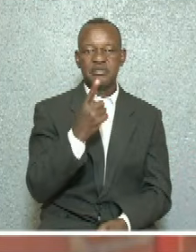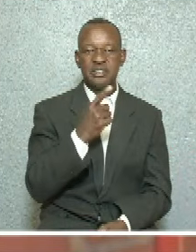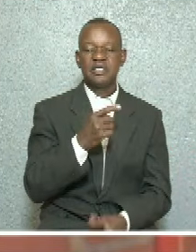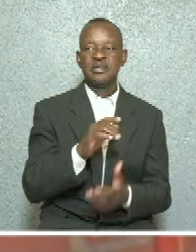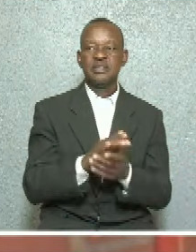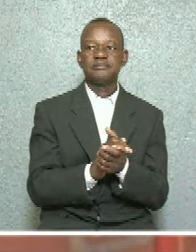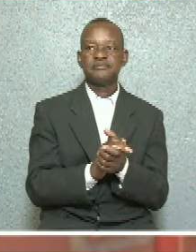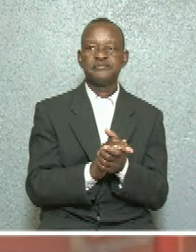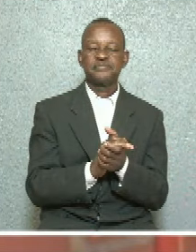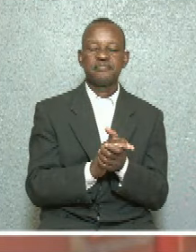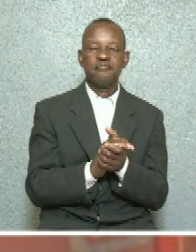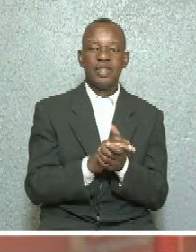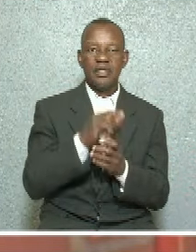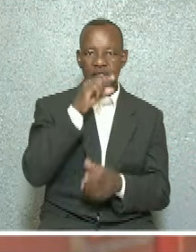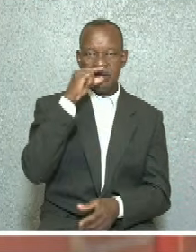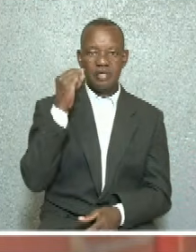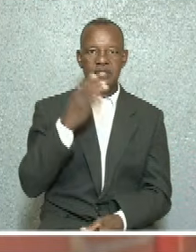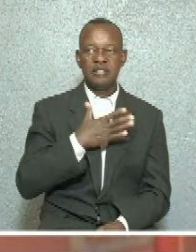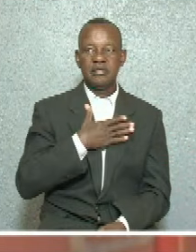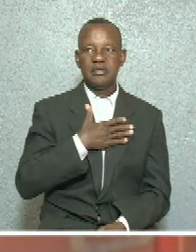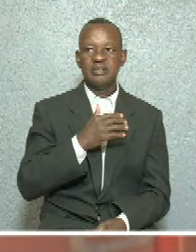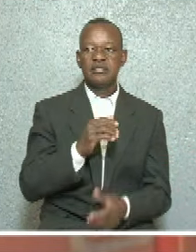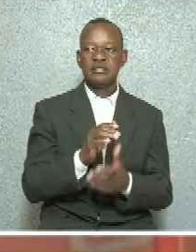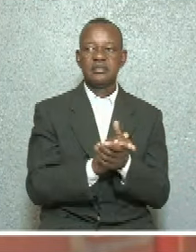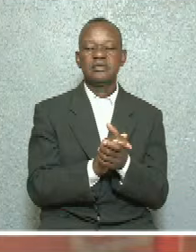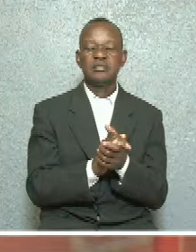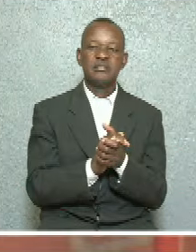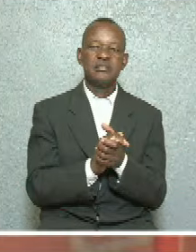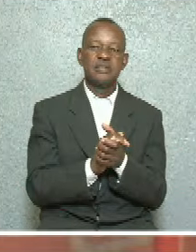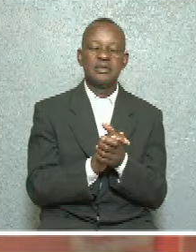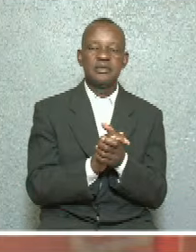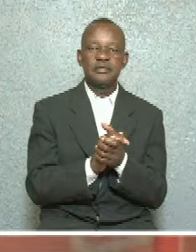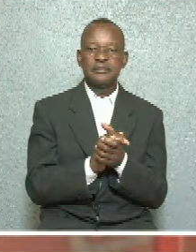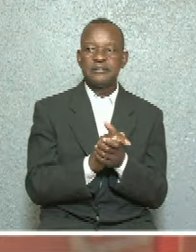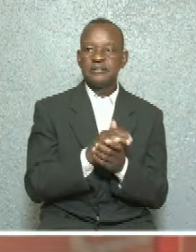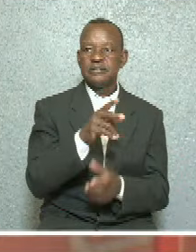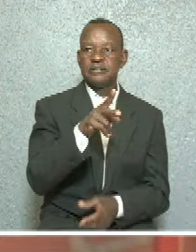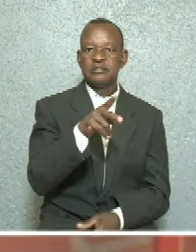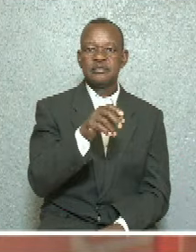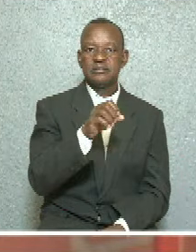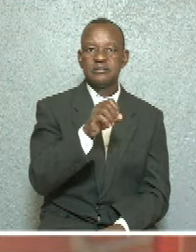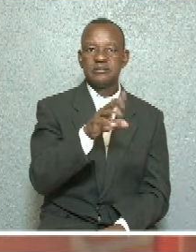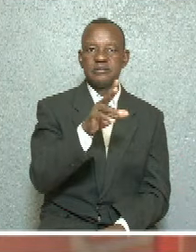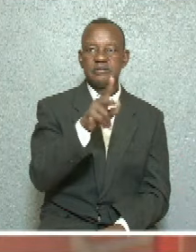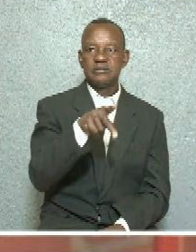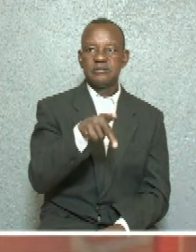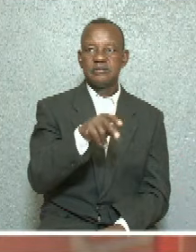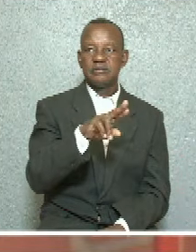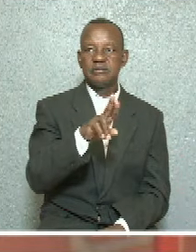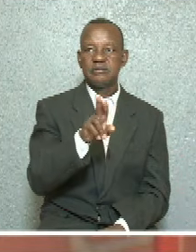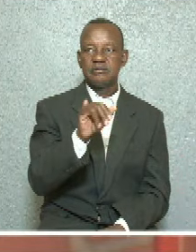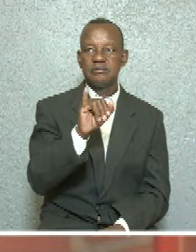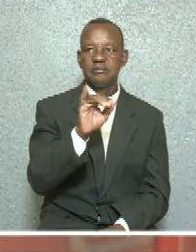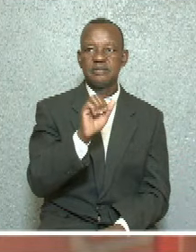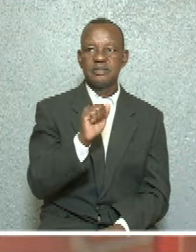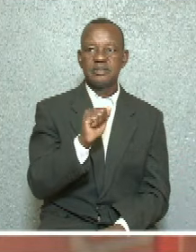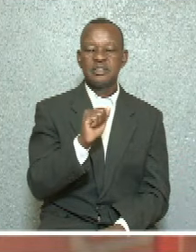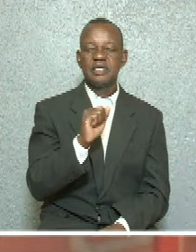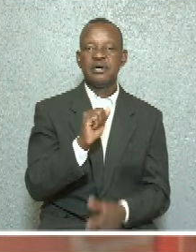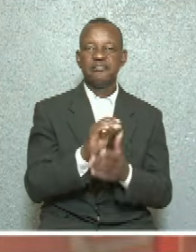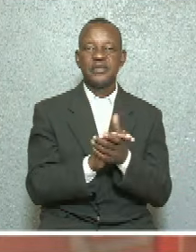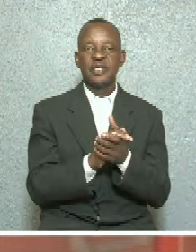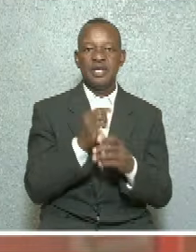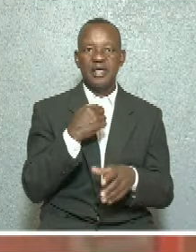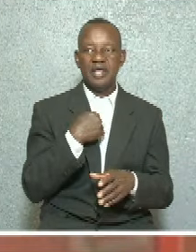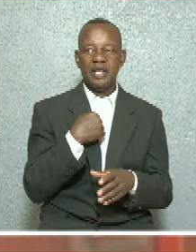a product of pay. I'm the very, like the gentleman, what was it? Sorry, I didn't get your name so